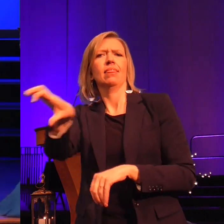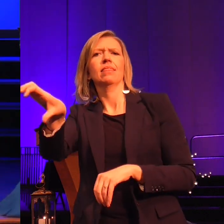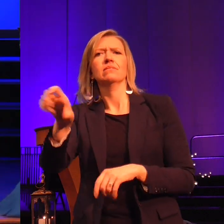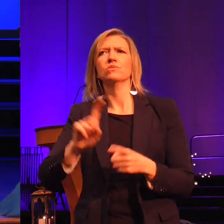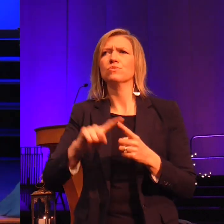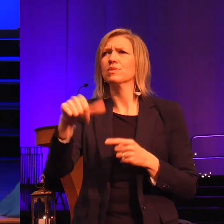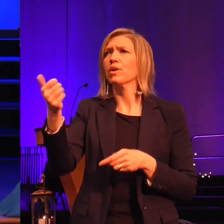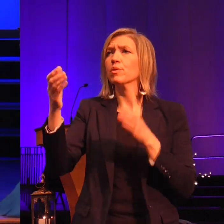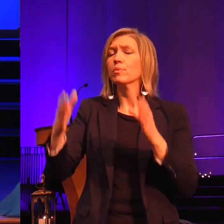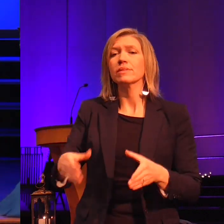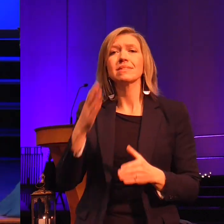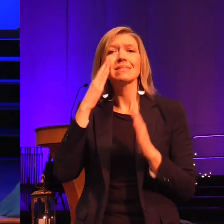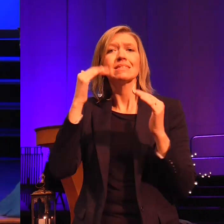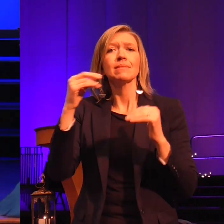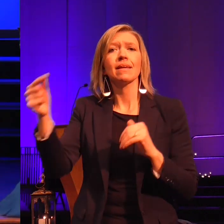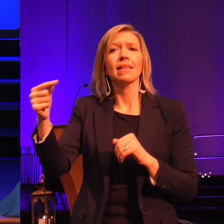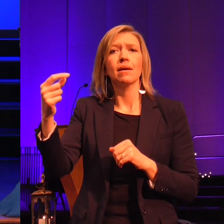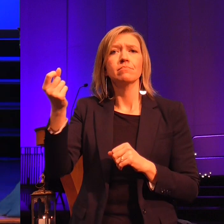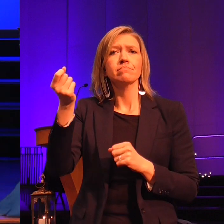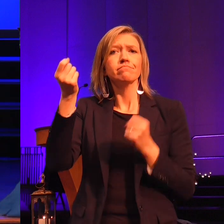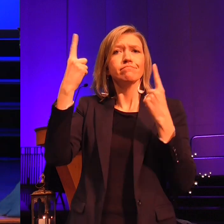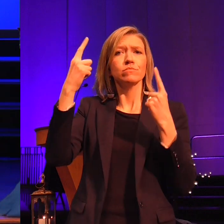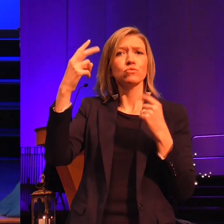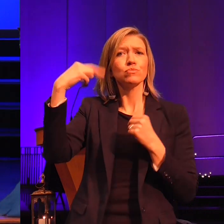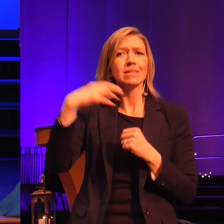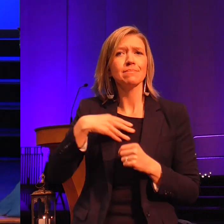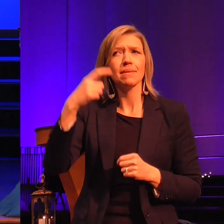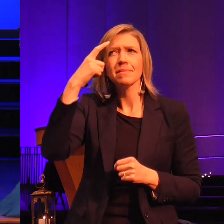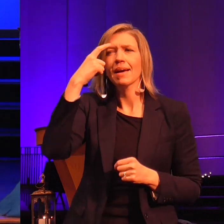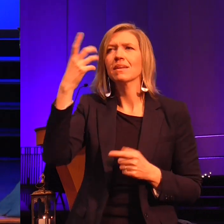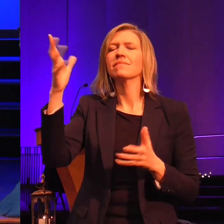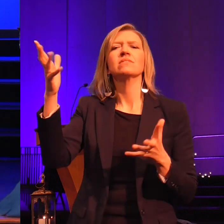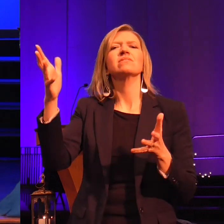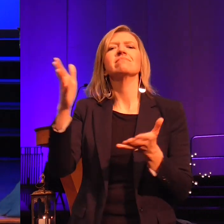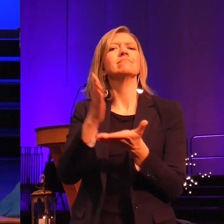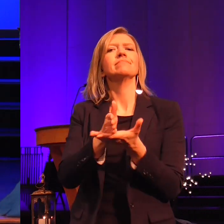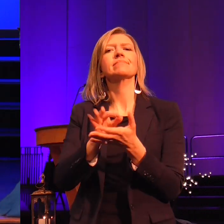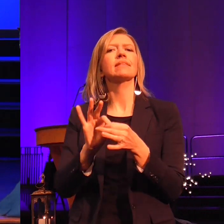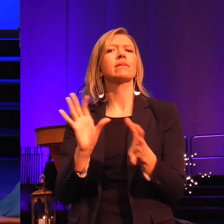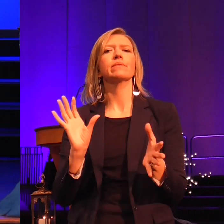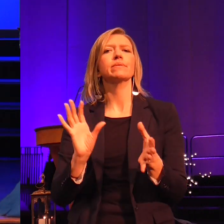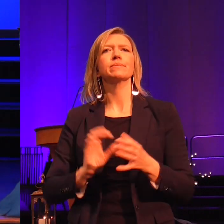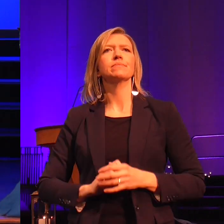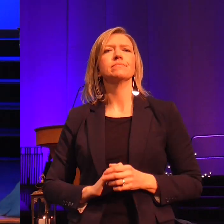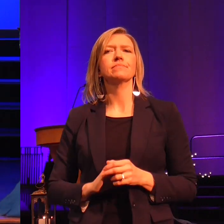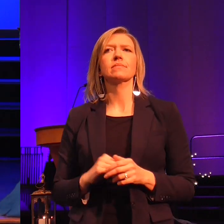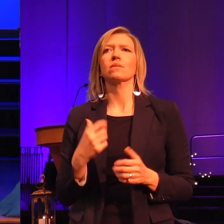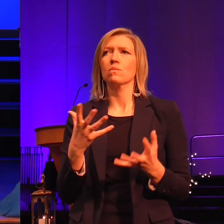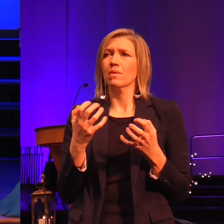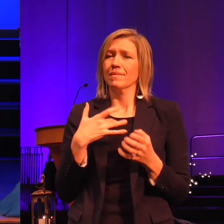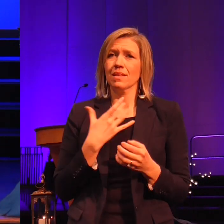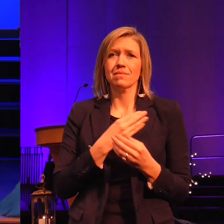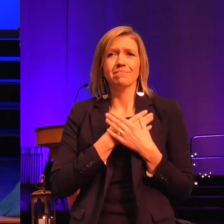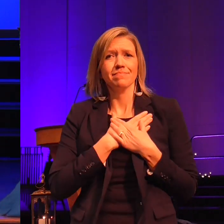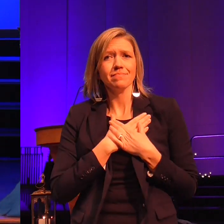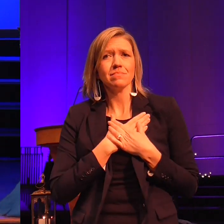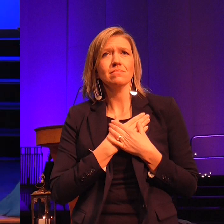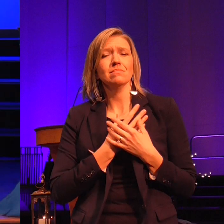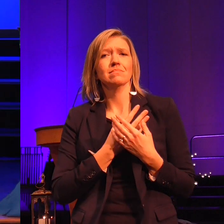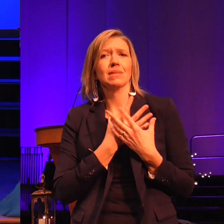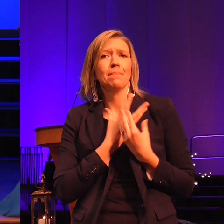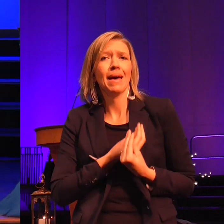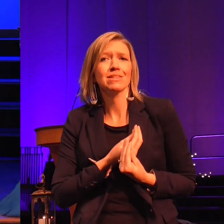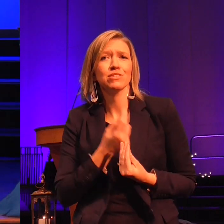read my mind about or whatever it might be. I'm going to let go so I can have compassion for myself in my